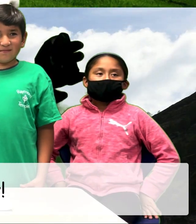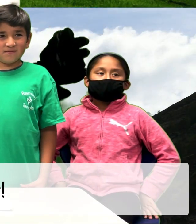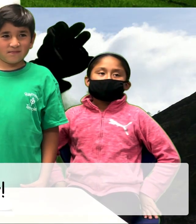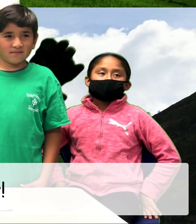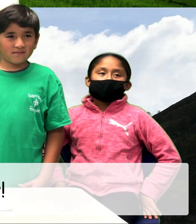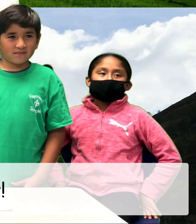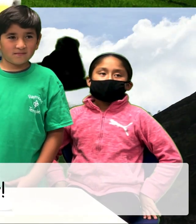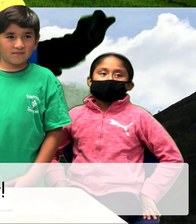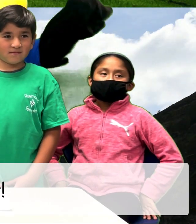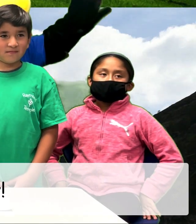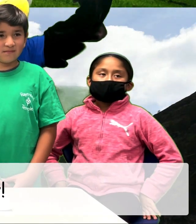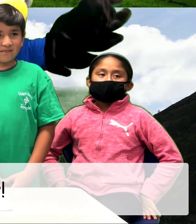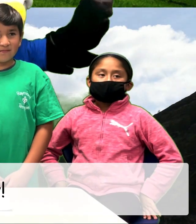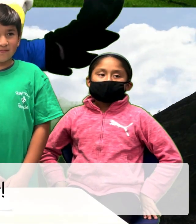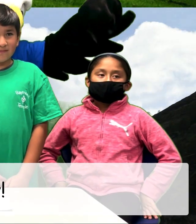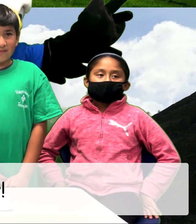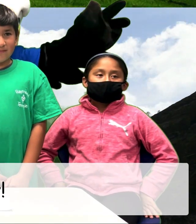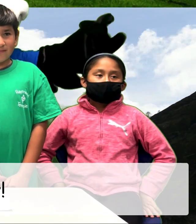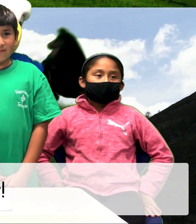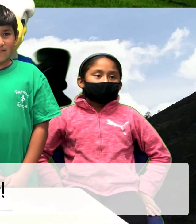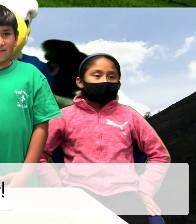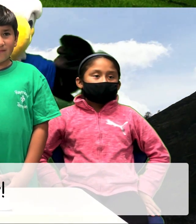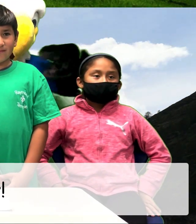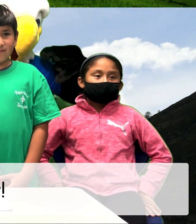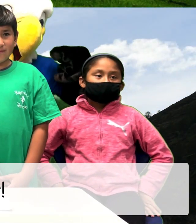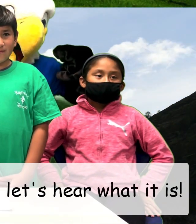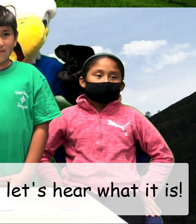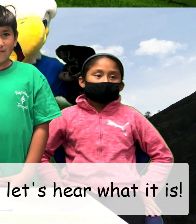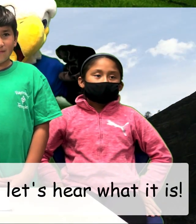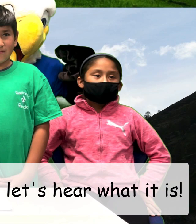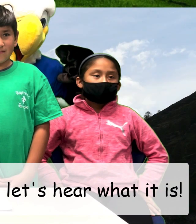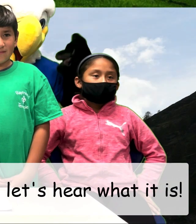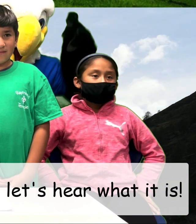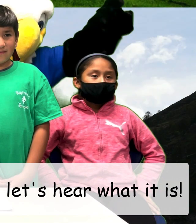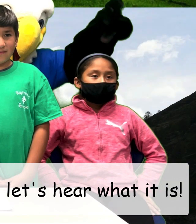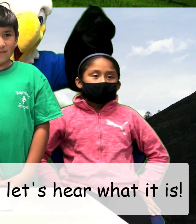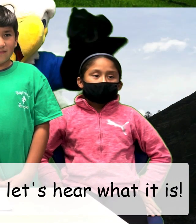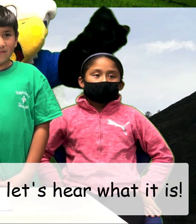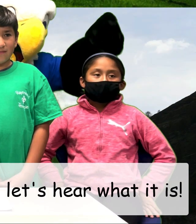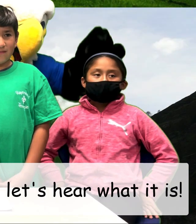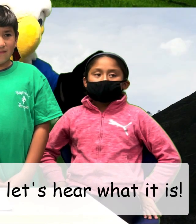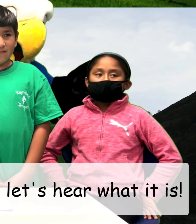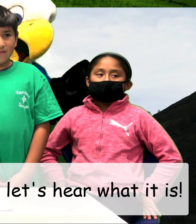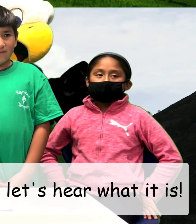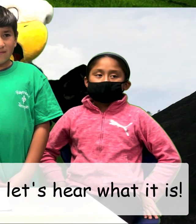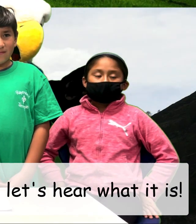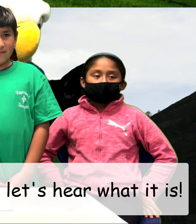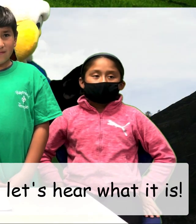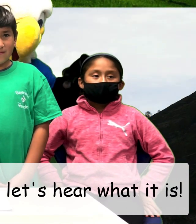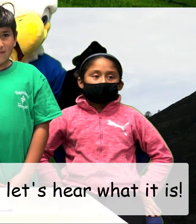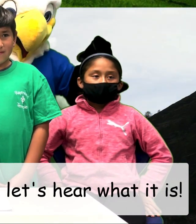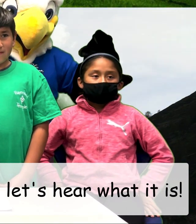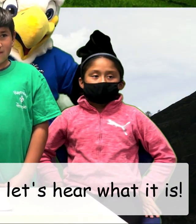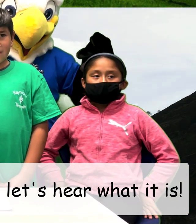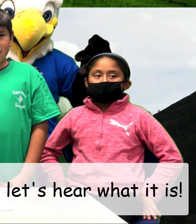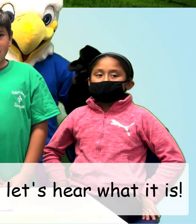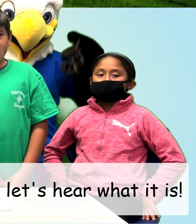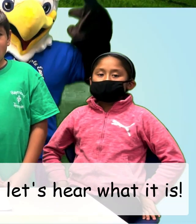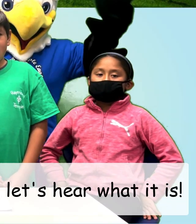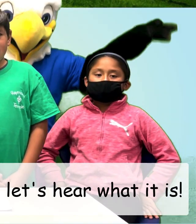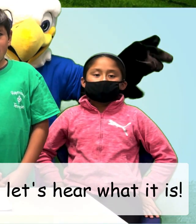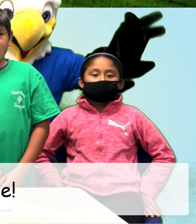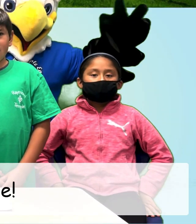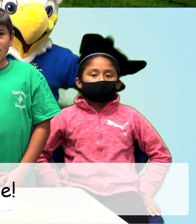And now, back to Ray. Whoa, Ray, you have a special announcement? Wow. Well, let's hear what it